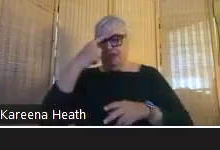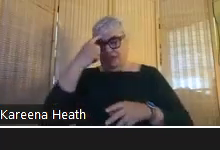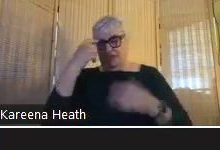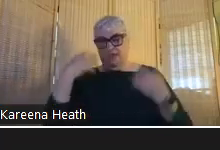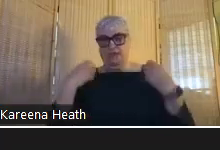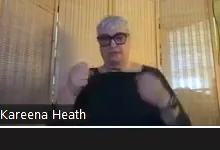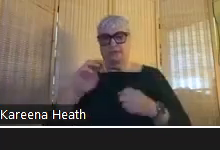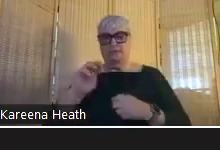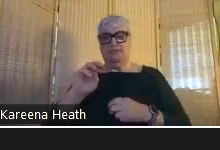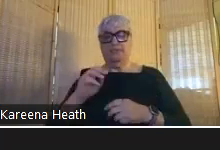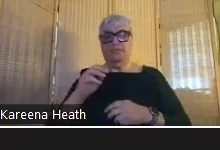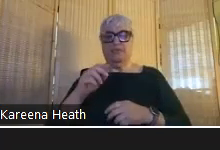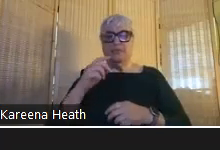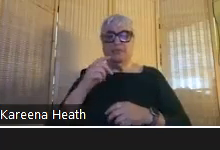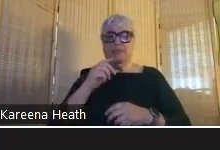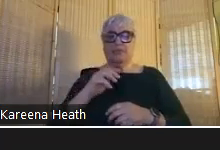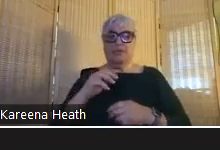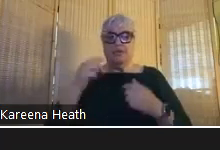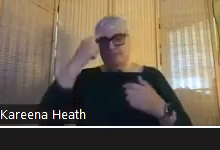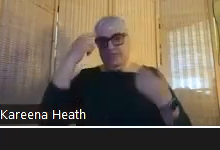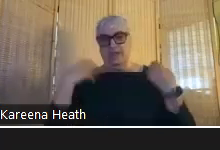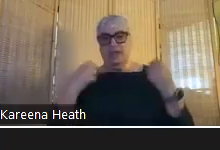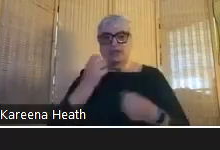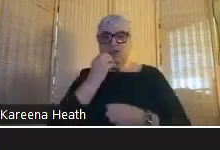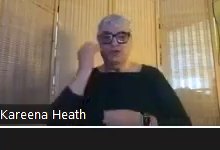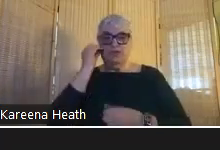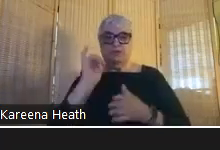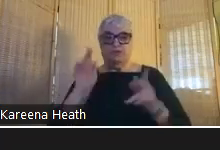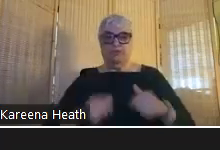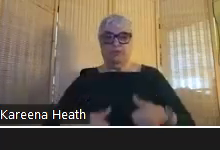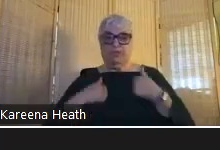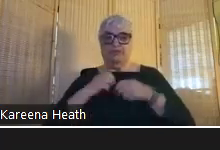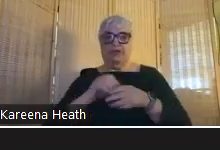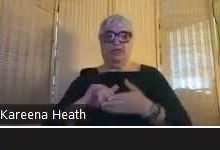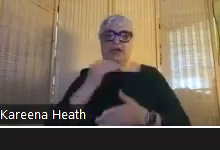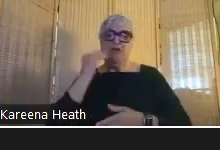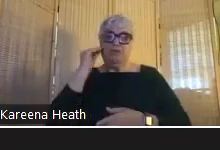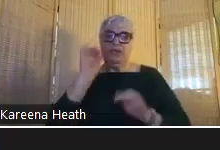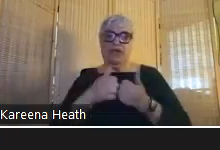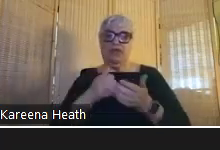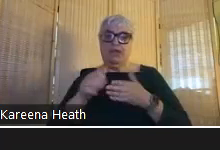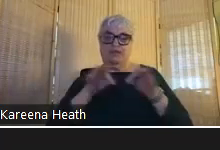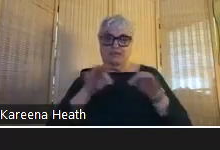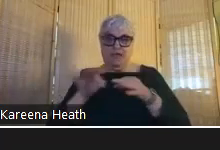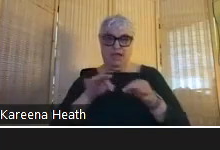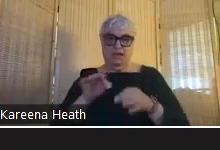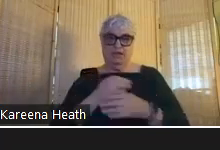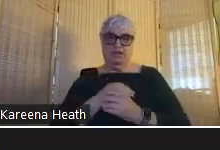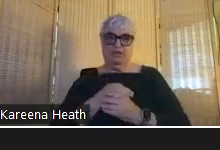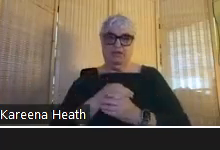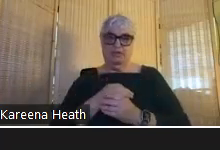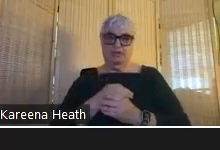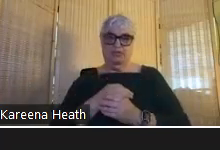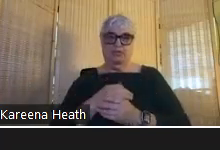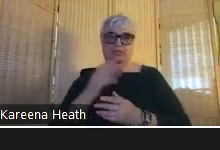are providing clinical services to individuals residing in the home. So the way that that has been defined is that at